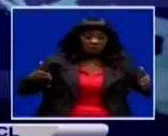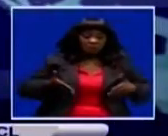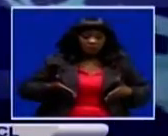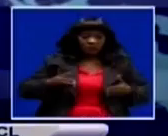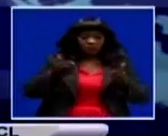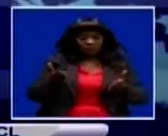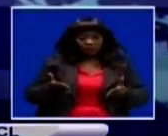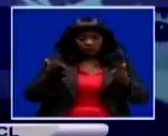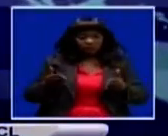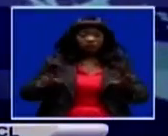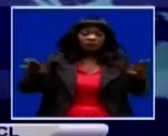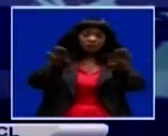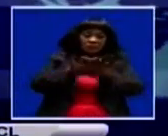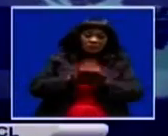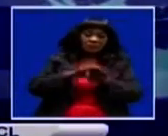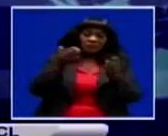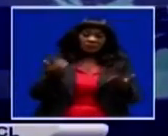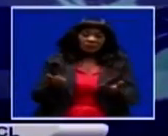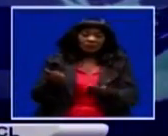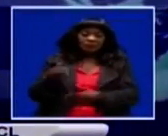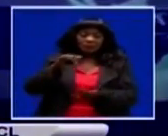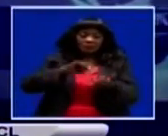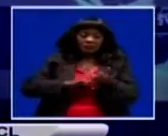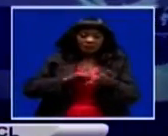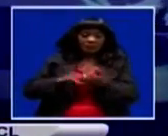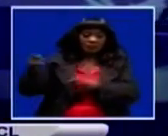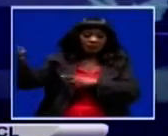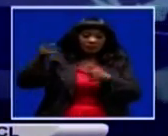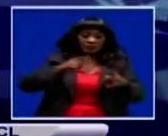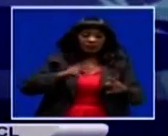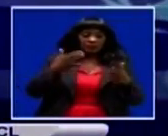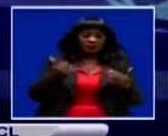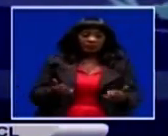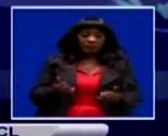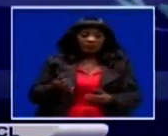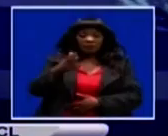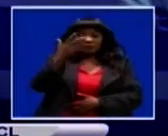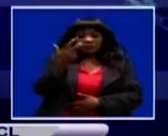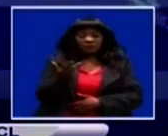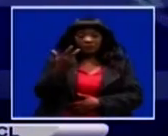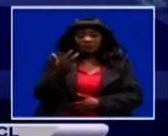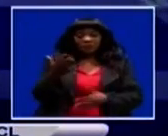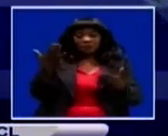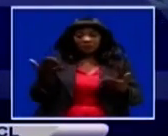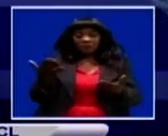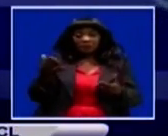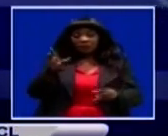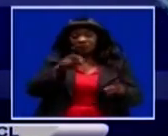Malawi. Bushiri also came under fire in December after a stampede at his church left 3 congregants